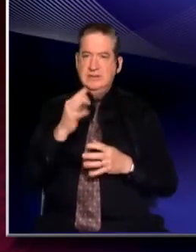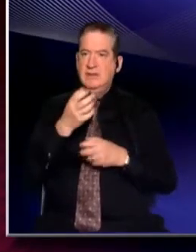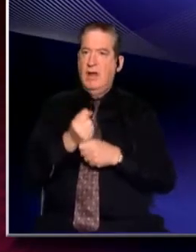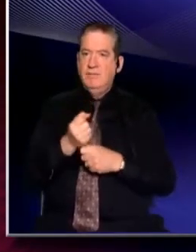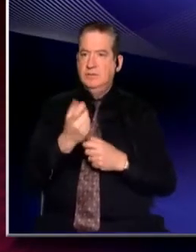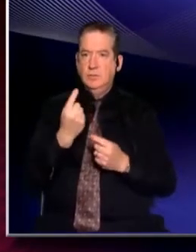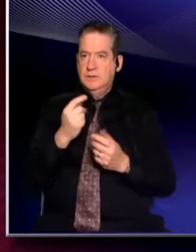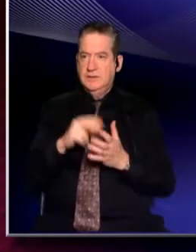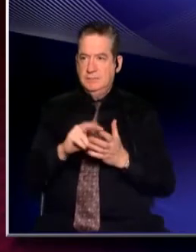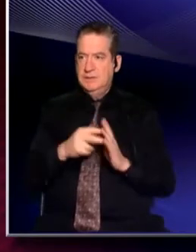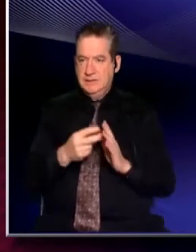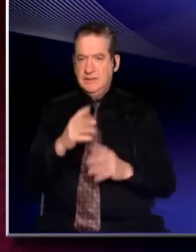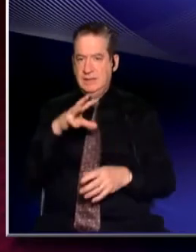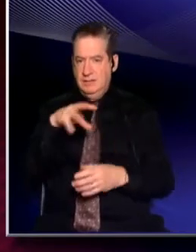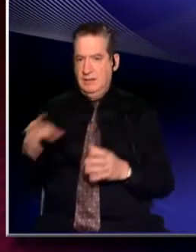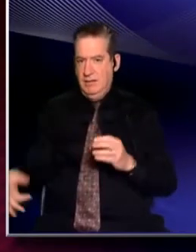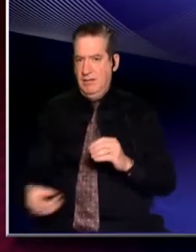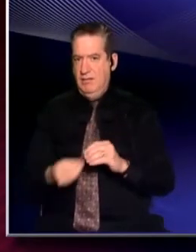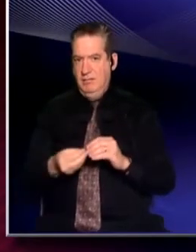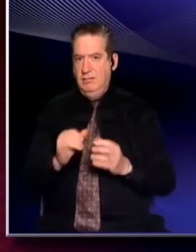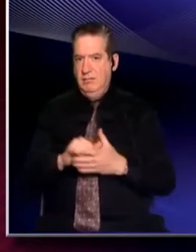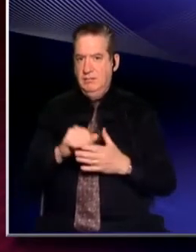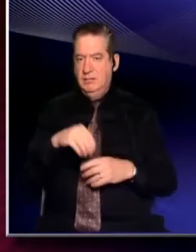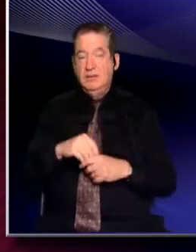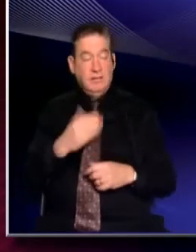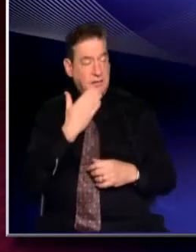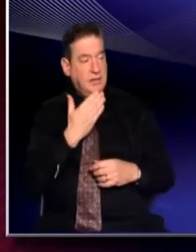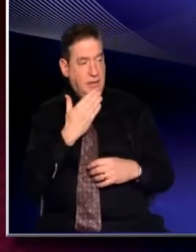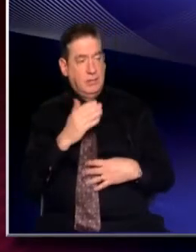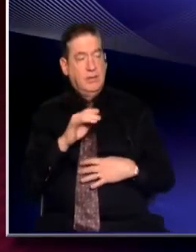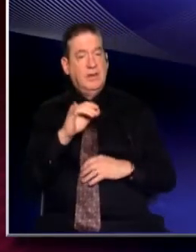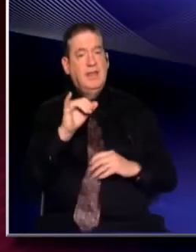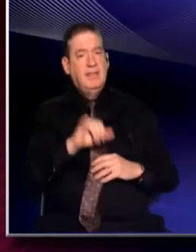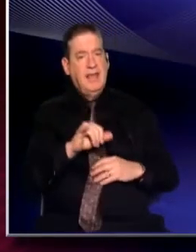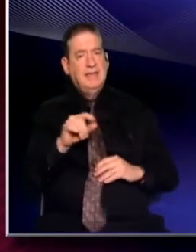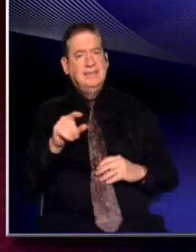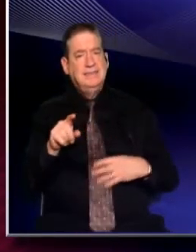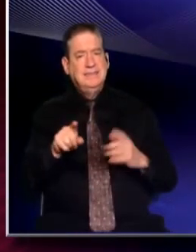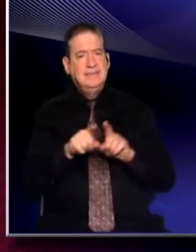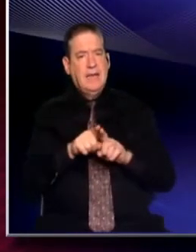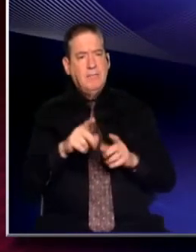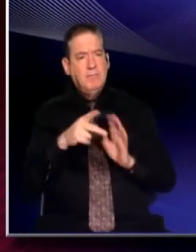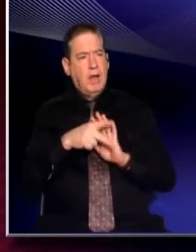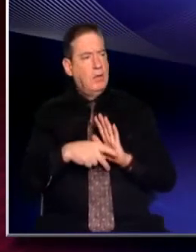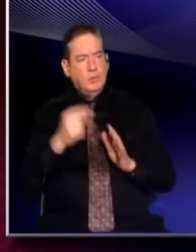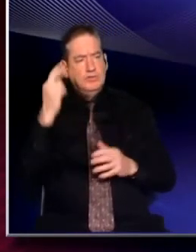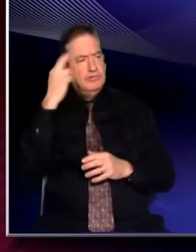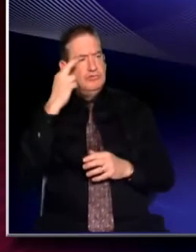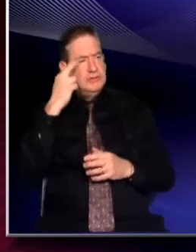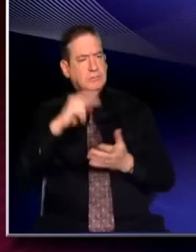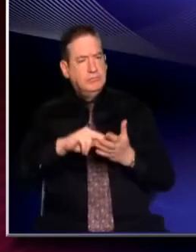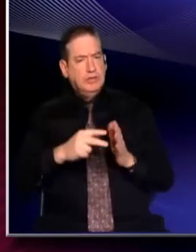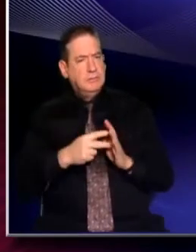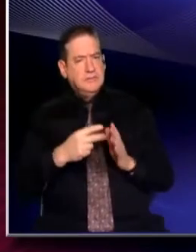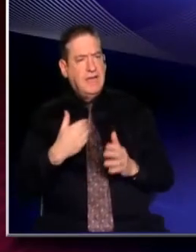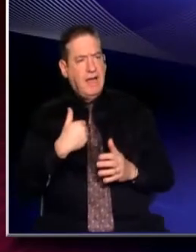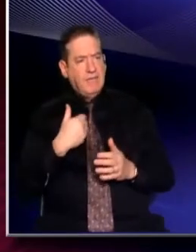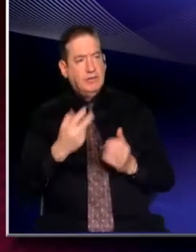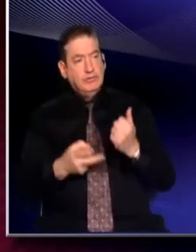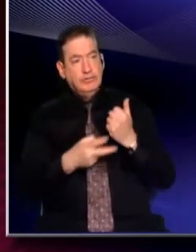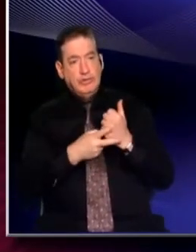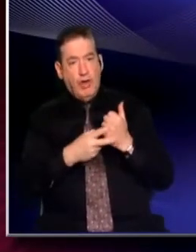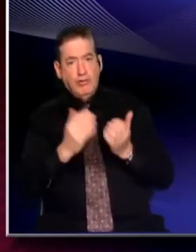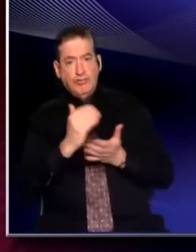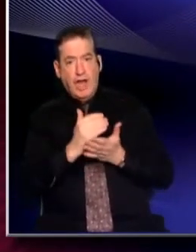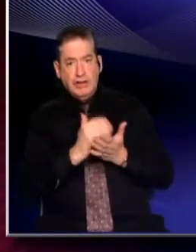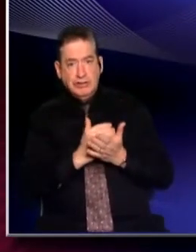add that in. Okay, thank you. Also in that same policy, what's the purpose for storing the records of